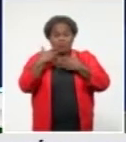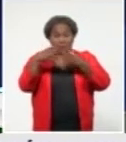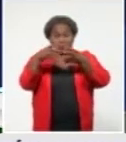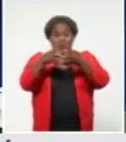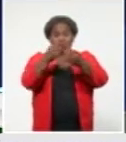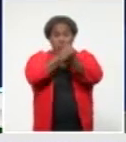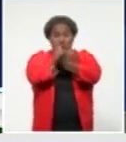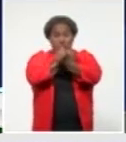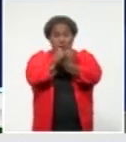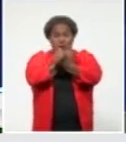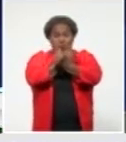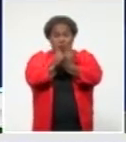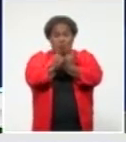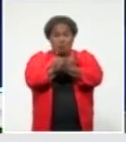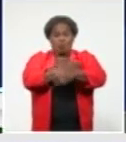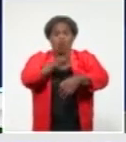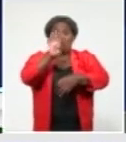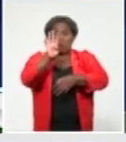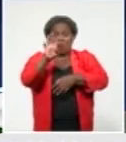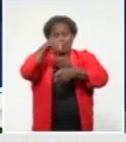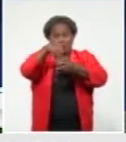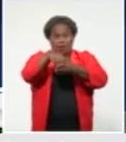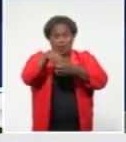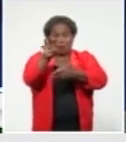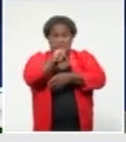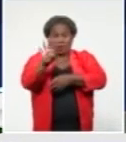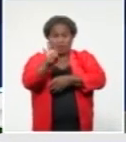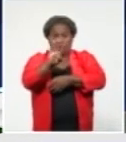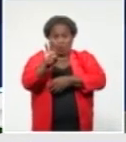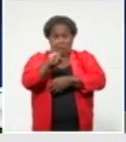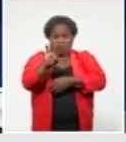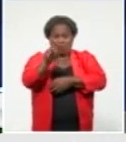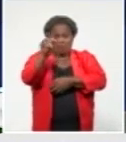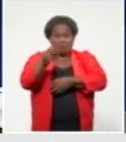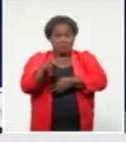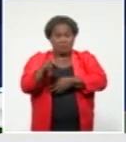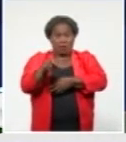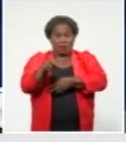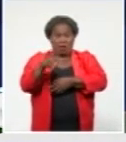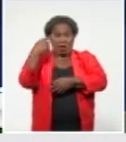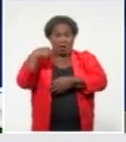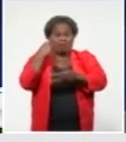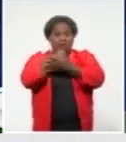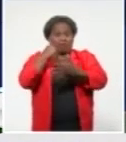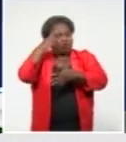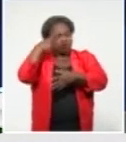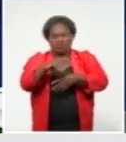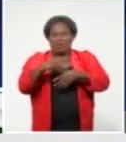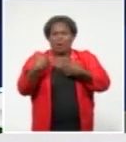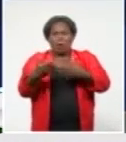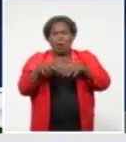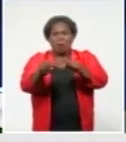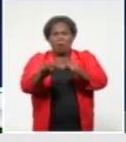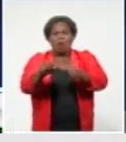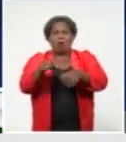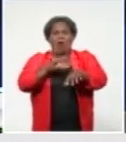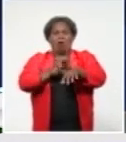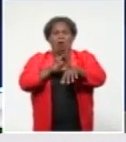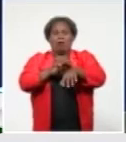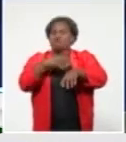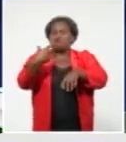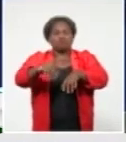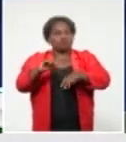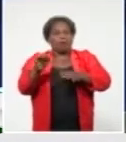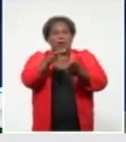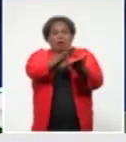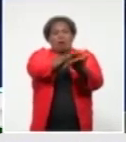is 57.3% of all diagnosed cases thus far. If we review the last 15 days, the result is slightly higher